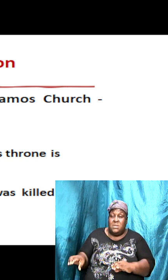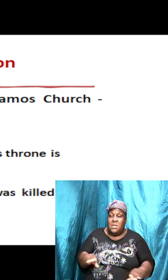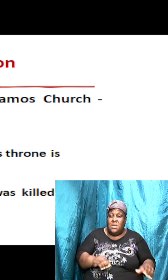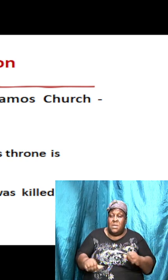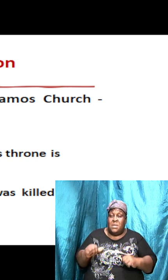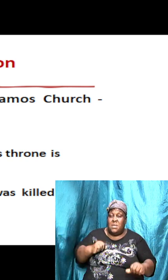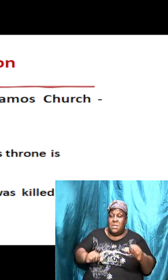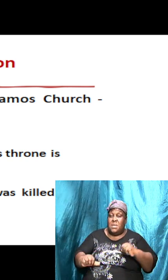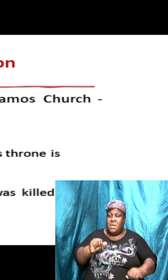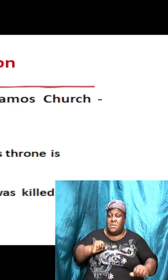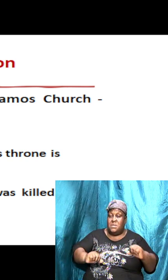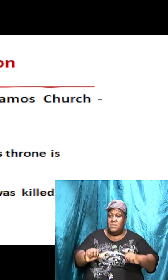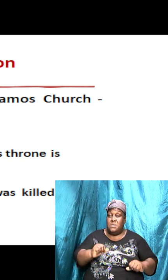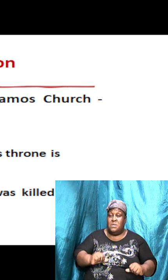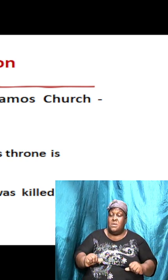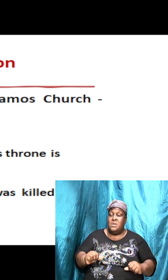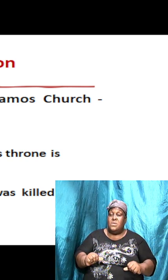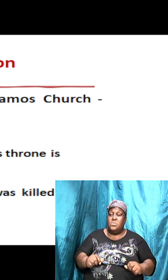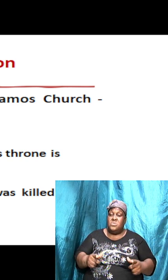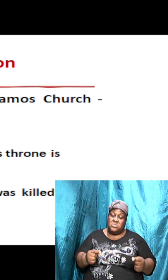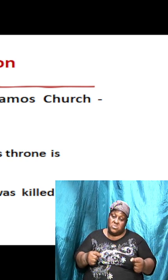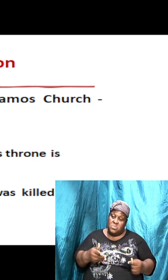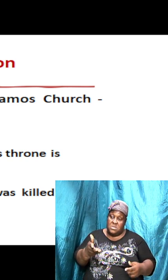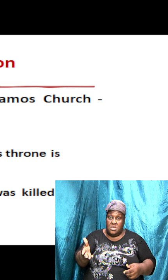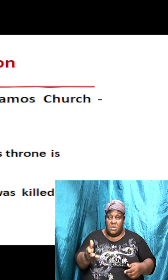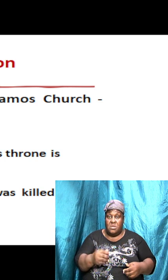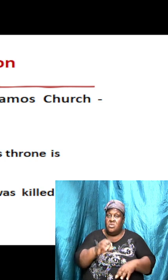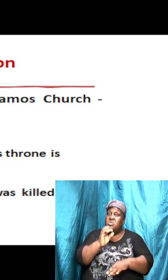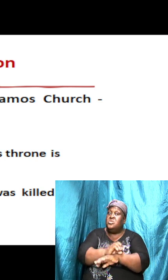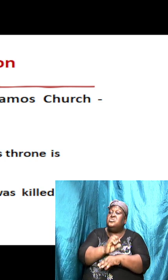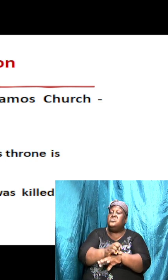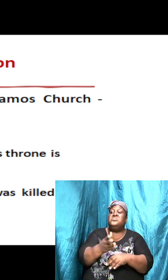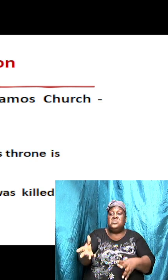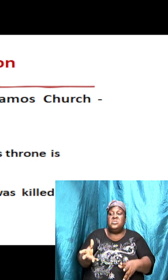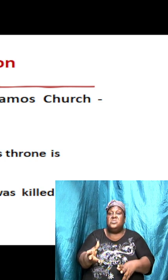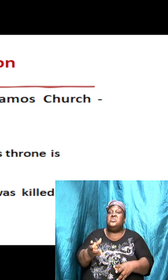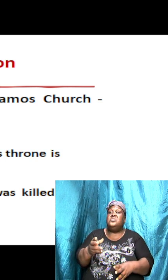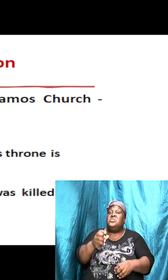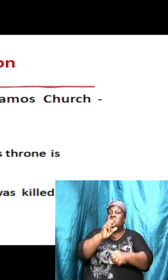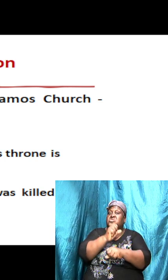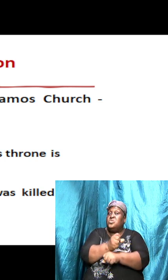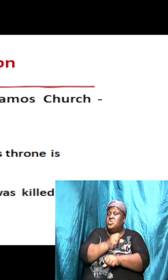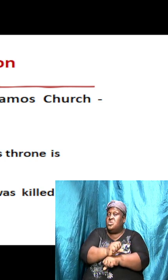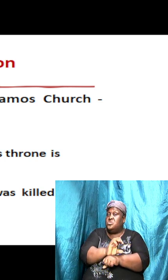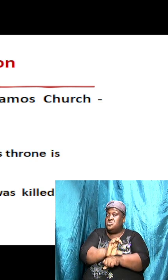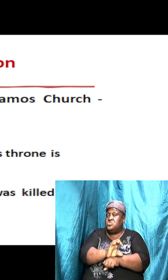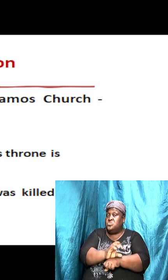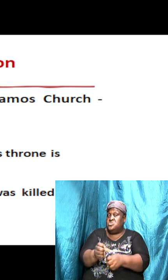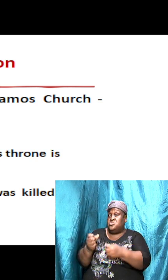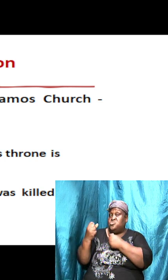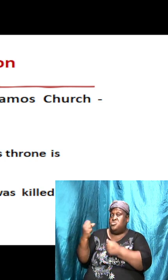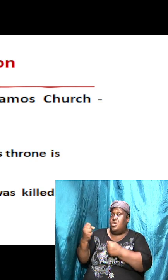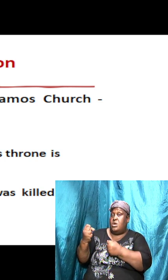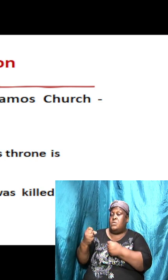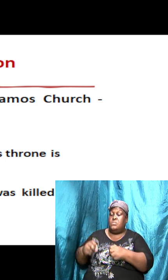doubt were taking place there, the church was there, and the church was vibrant, and the church was strong. A precious saint spoke to me